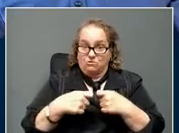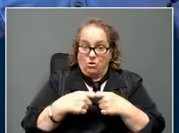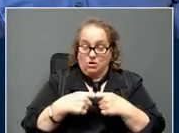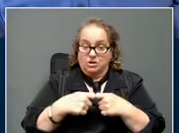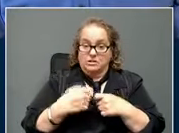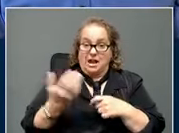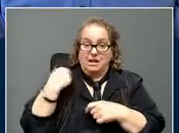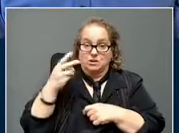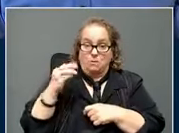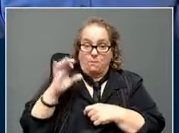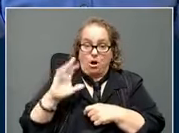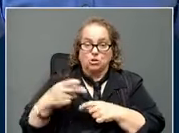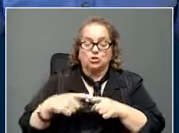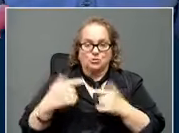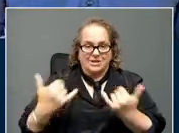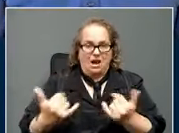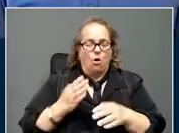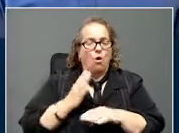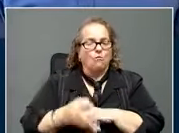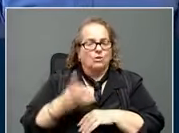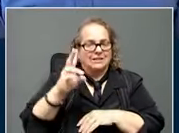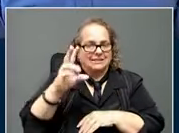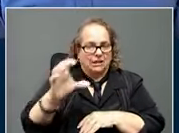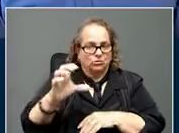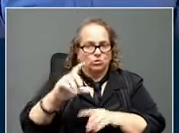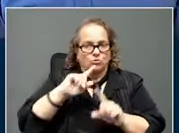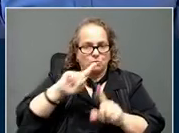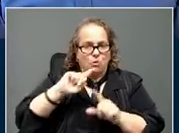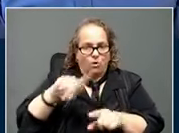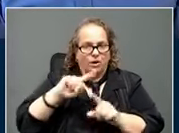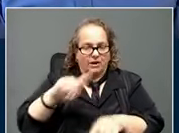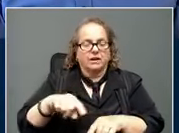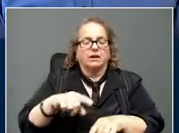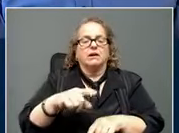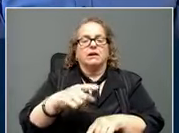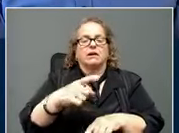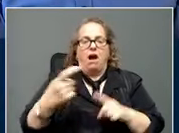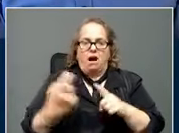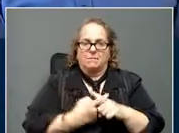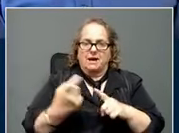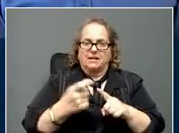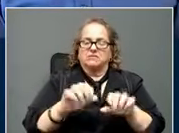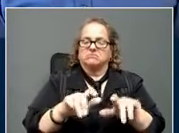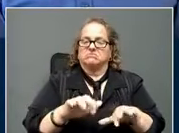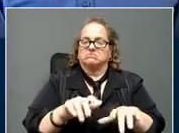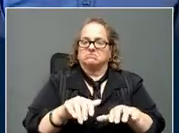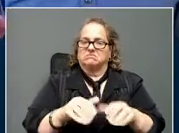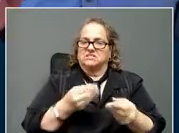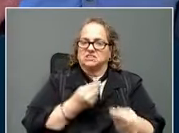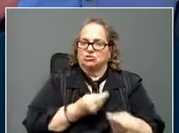over 600 now. We're able to automate a dashboard like this, which makes this much better.